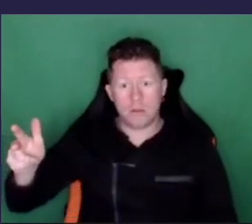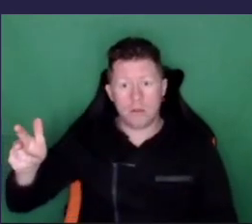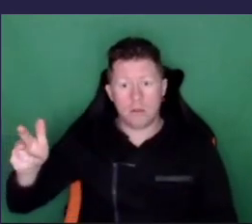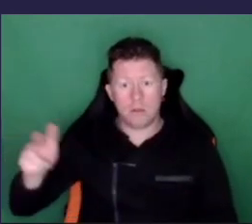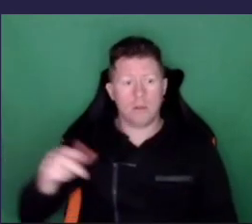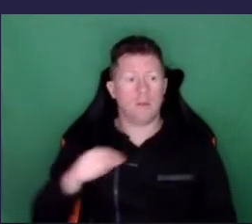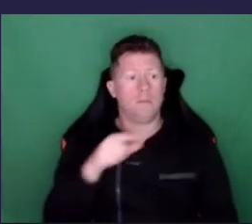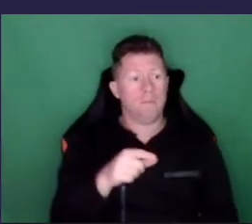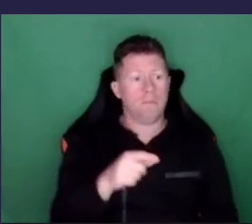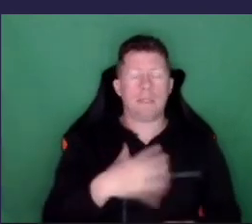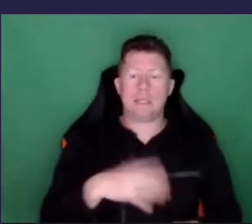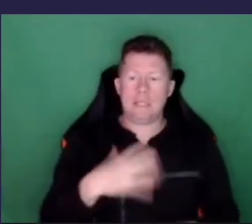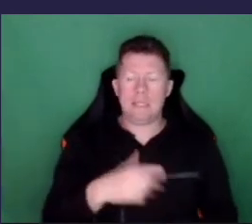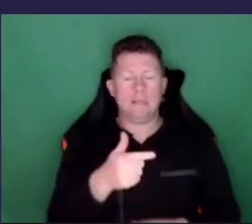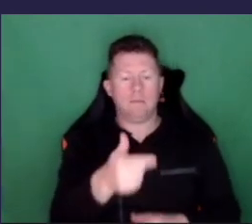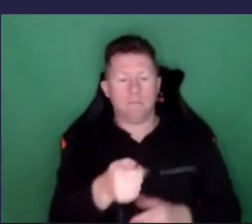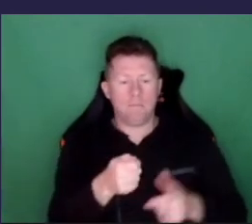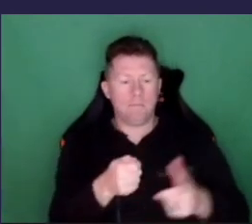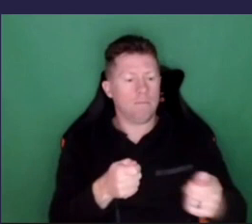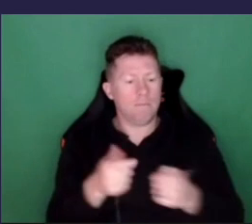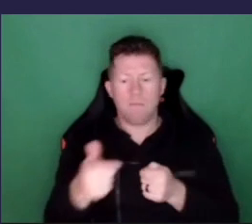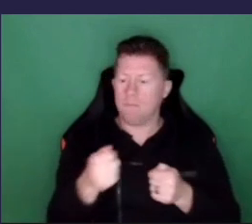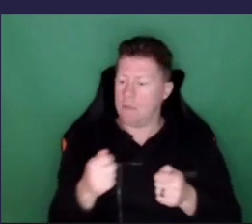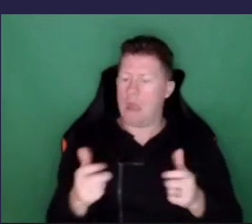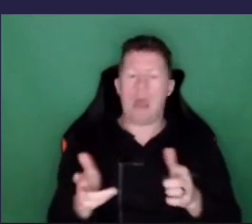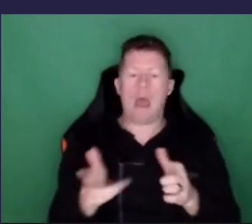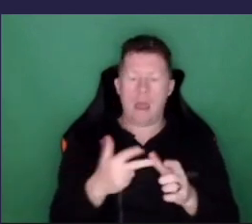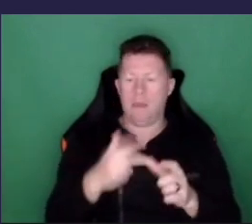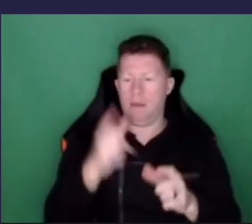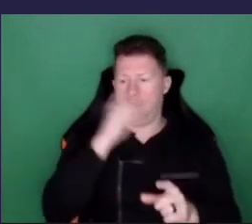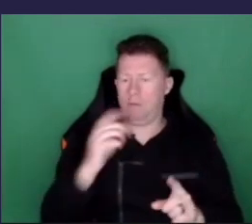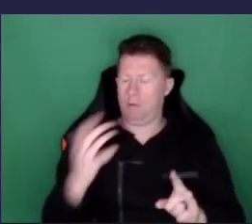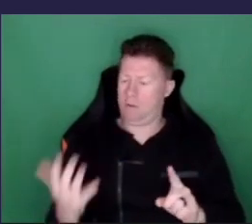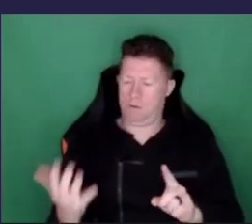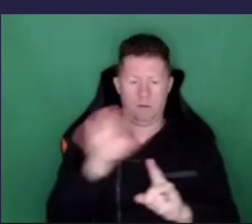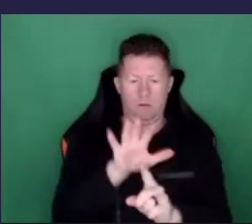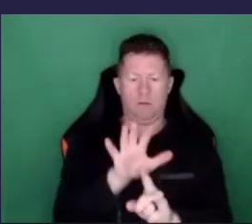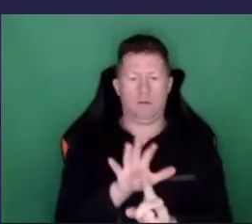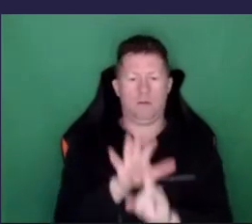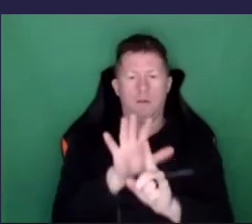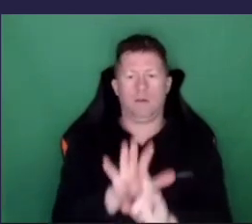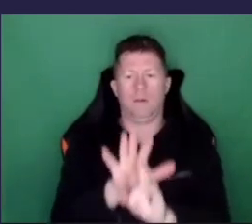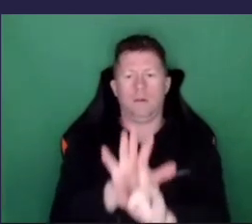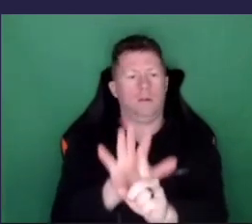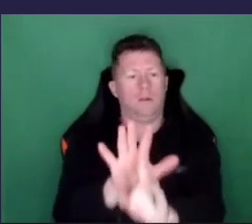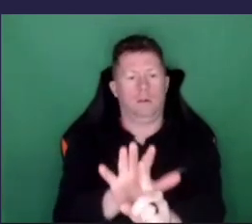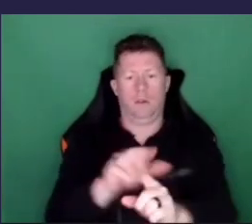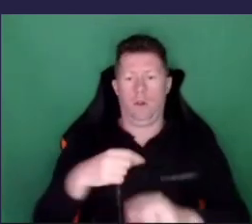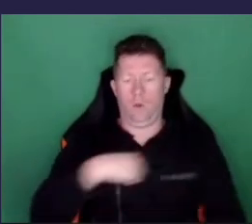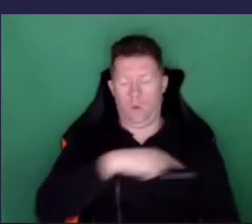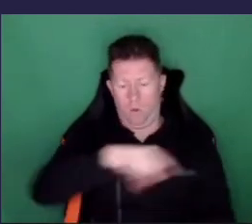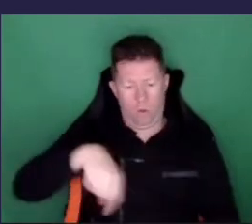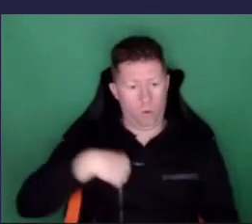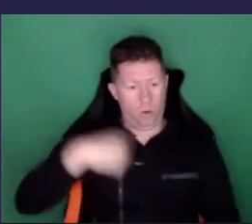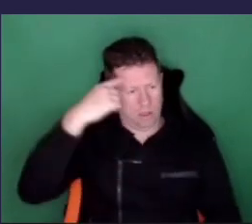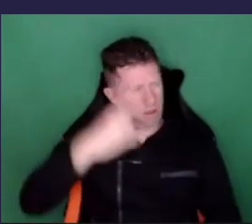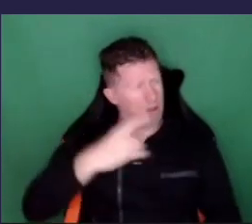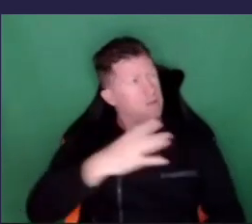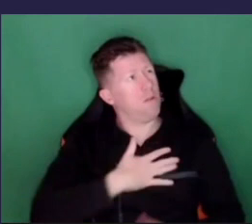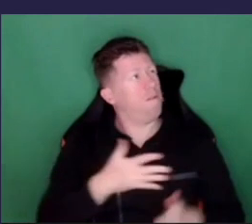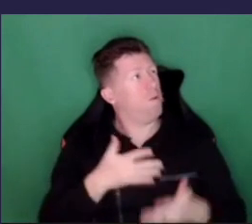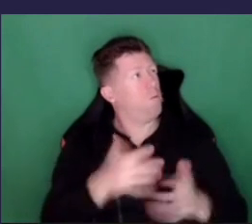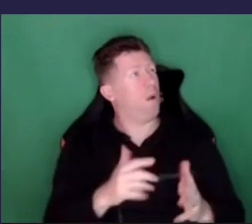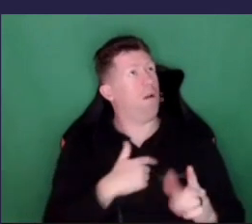Invite others to become involved. I think that's really important. When we think about ourselves, how do we get to know people? We meet